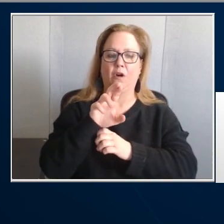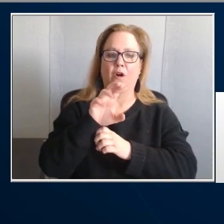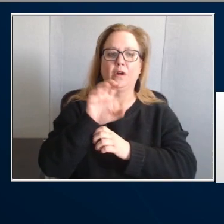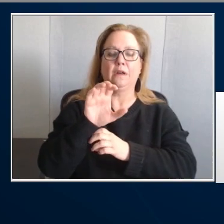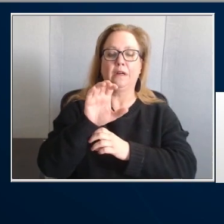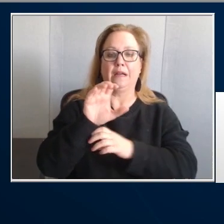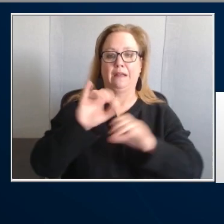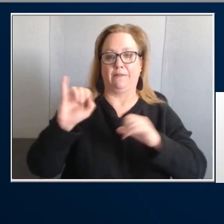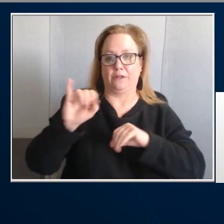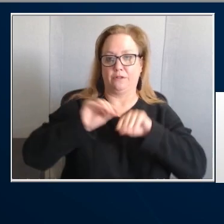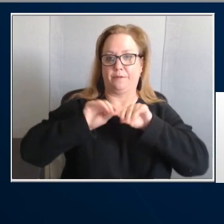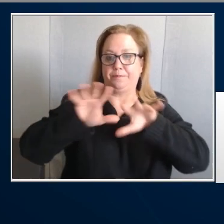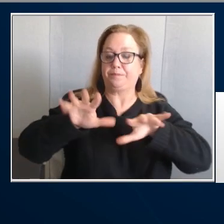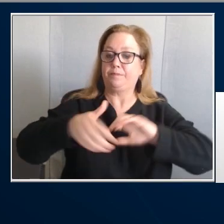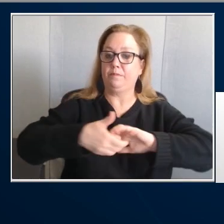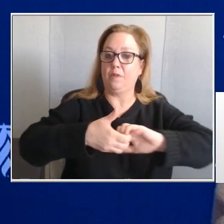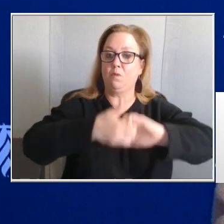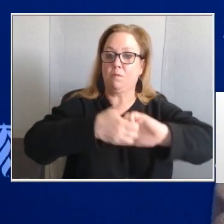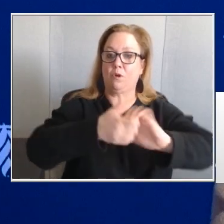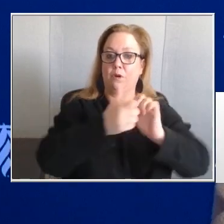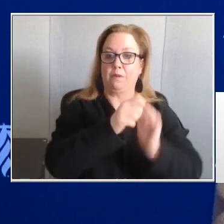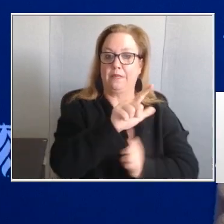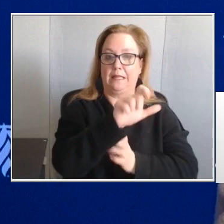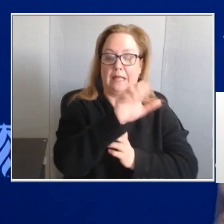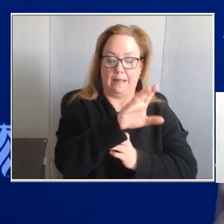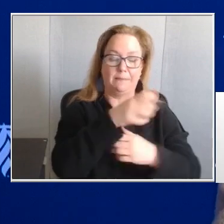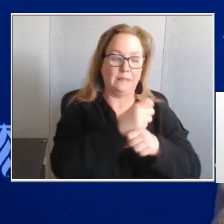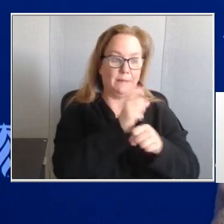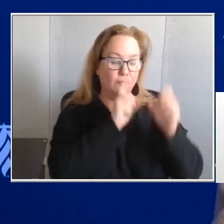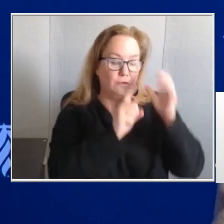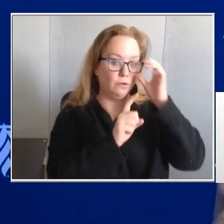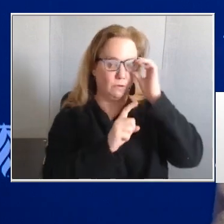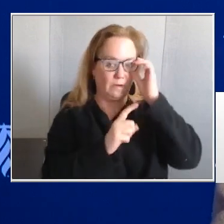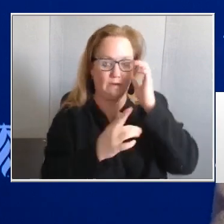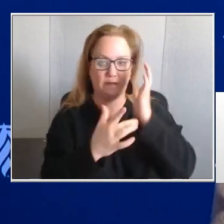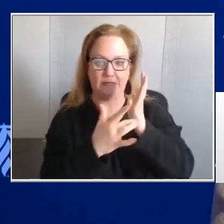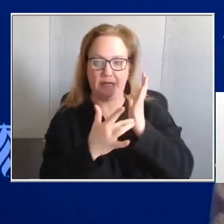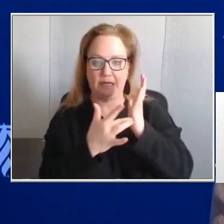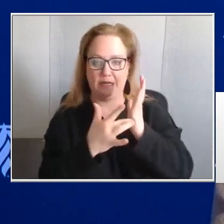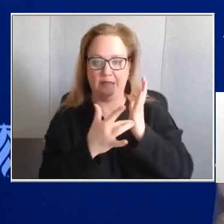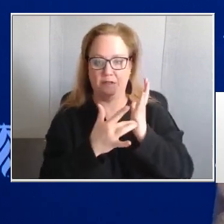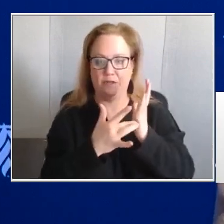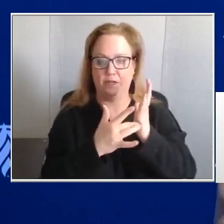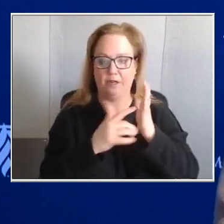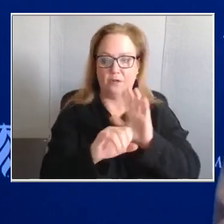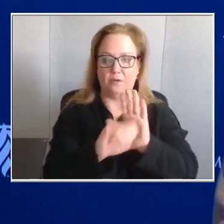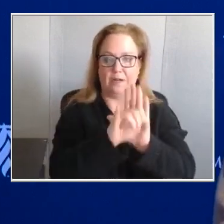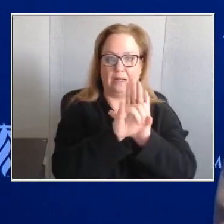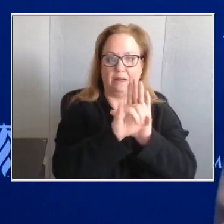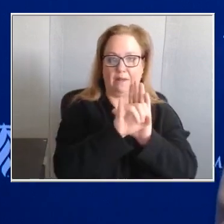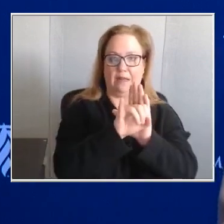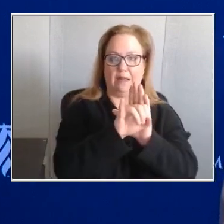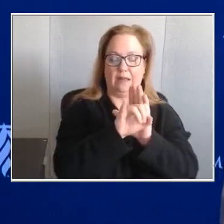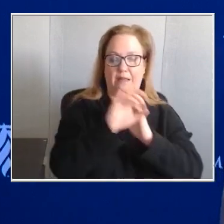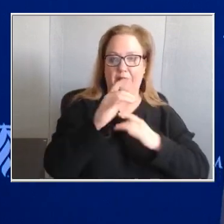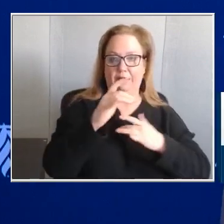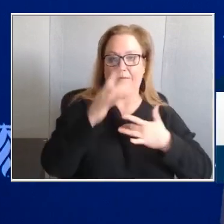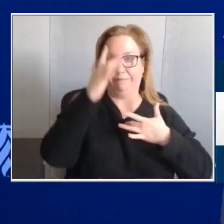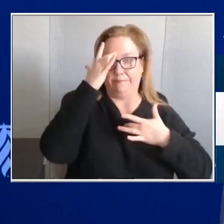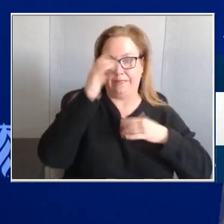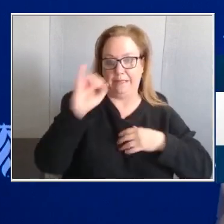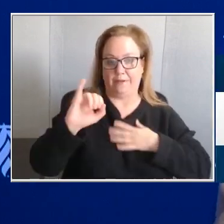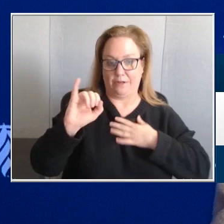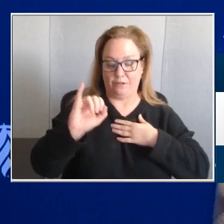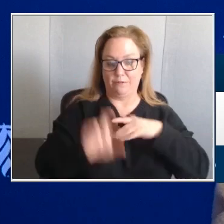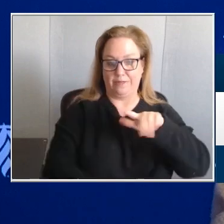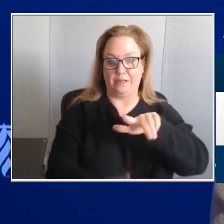are partnering really closely with our laboratory to make sure that we have the technology in place to identify this type of infection when we have a patient present to our health